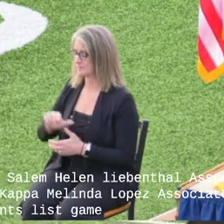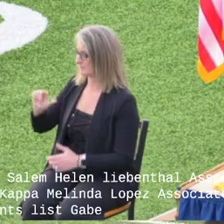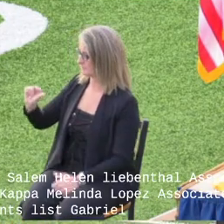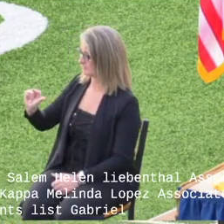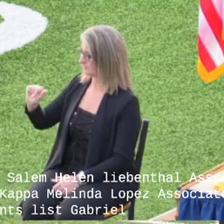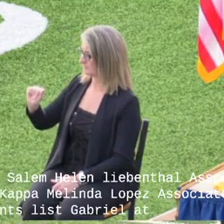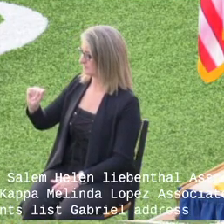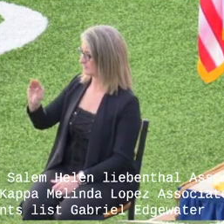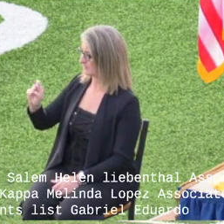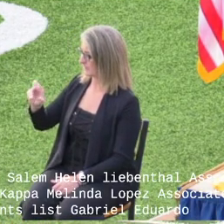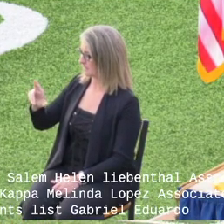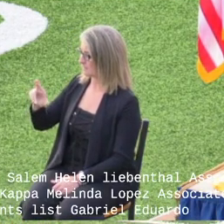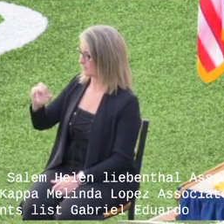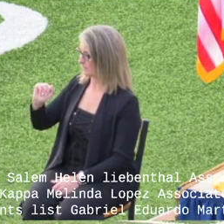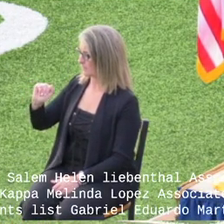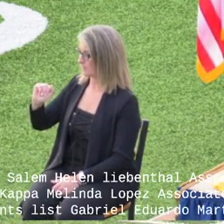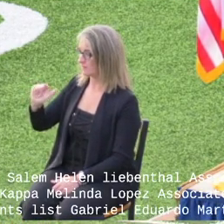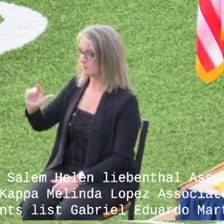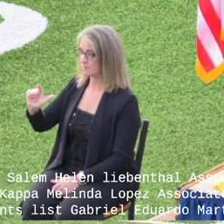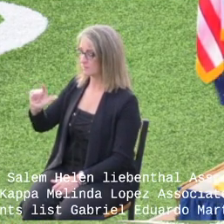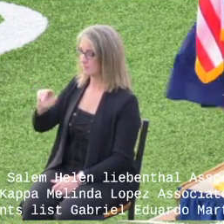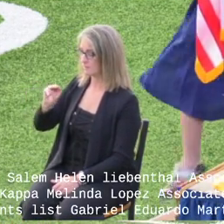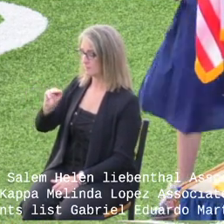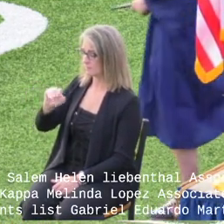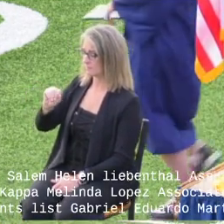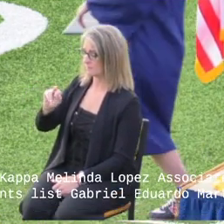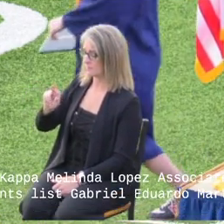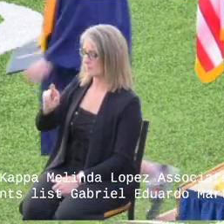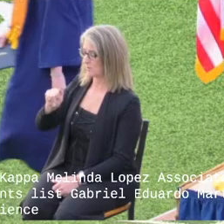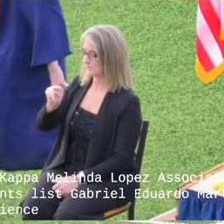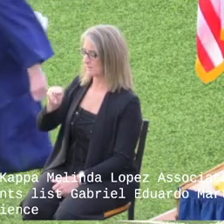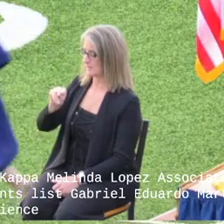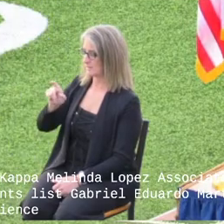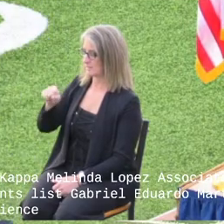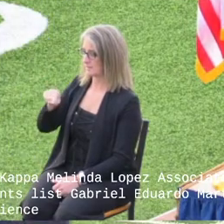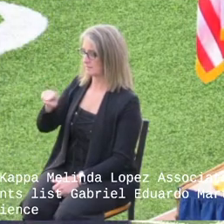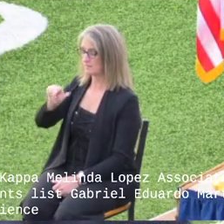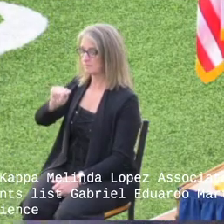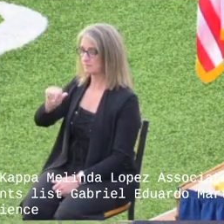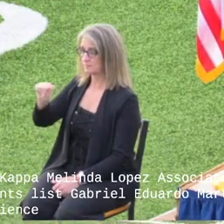Gabriel Eduardo Martinez, Associate in Science.